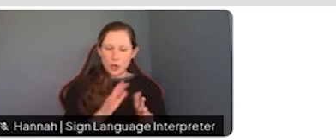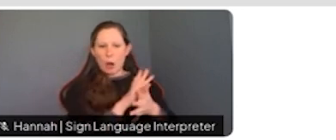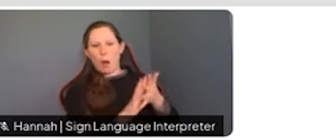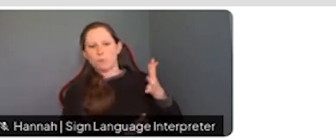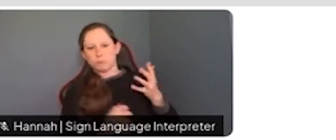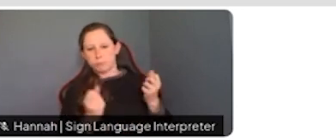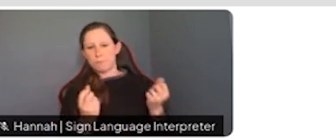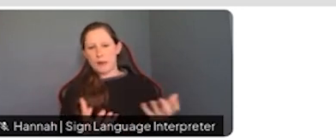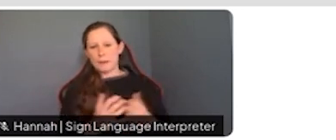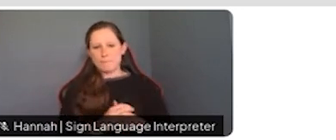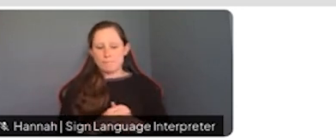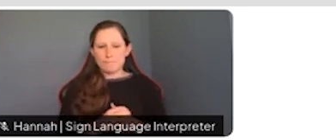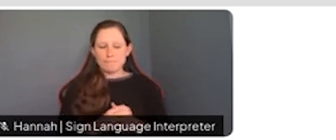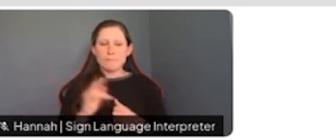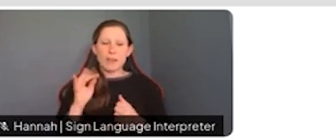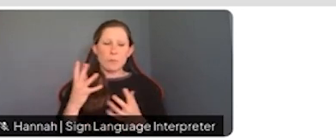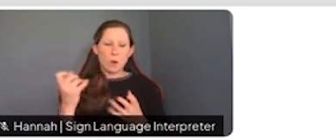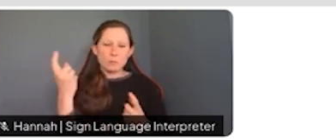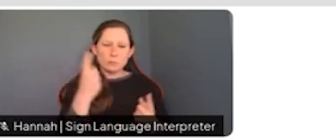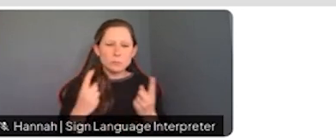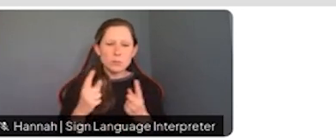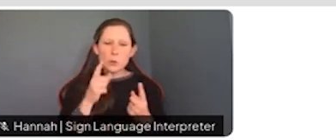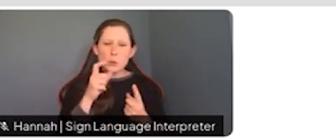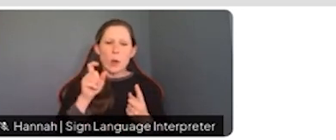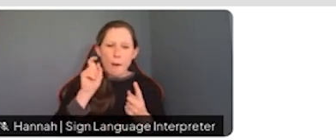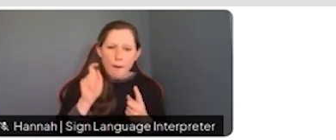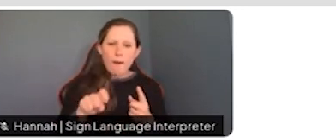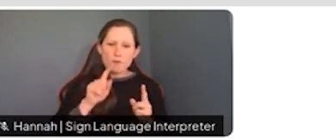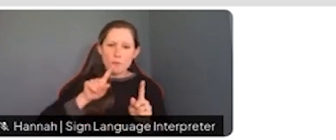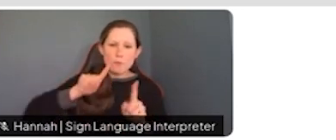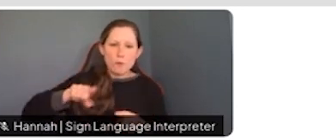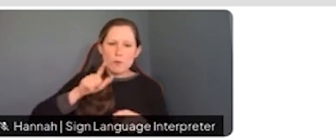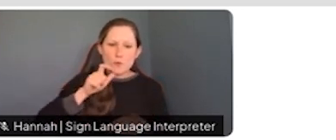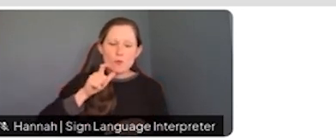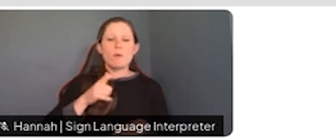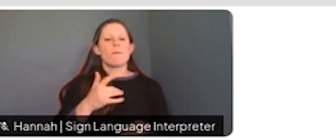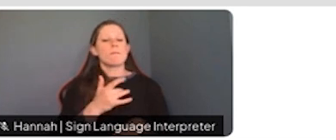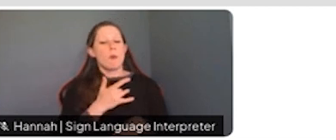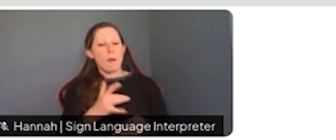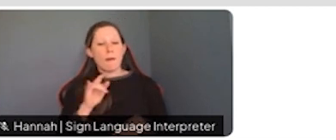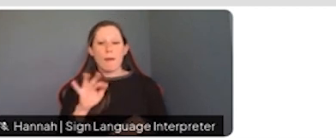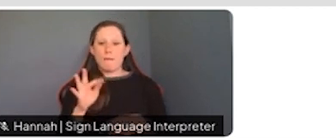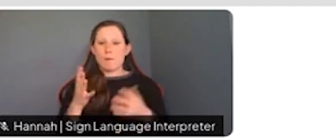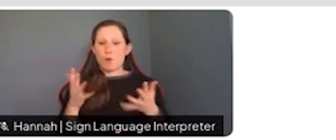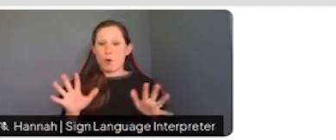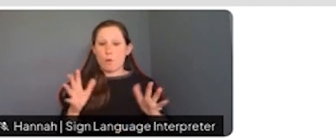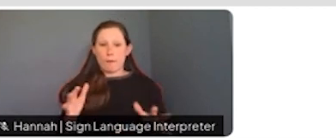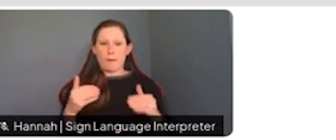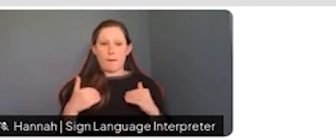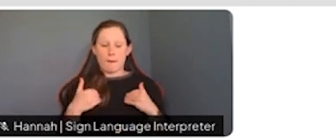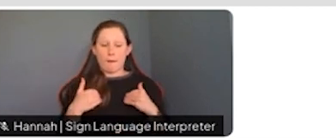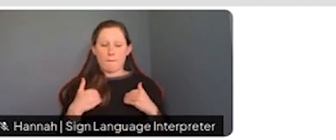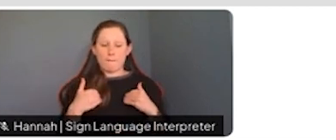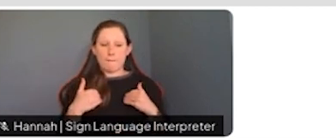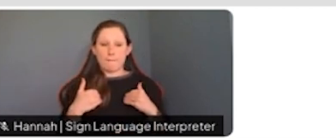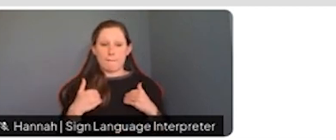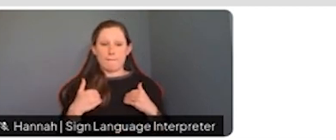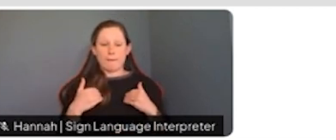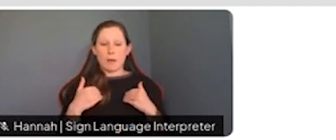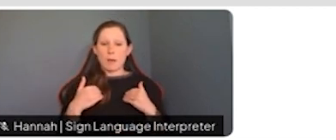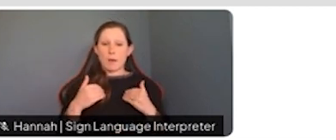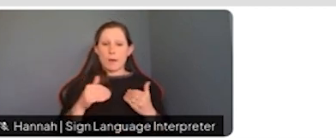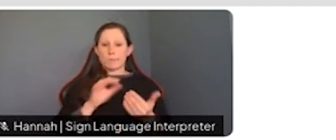about big picture of who needs to report, it's typically if you already have a very